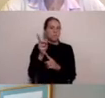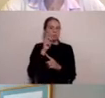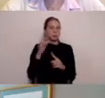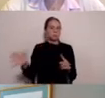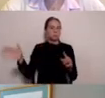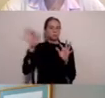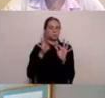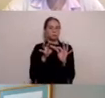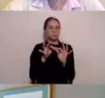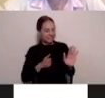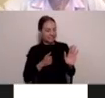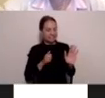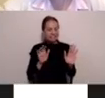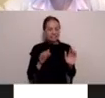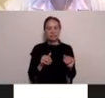reconnect.